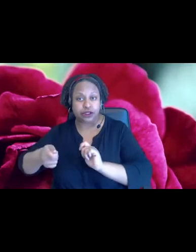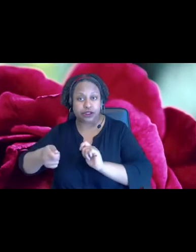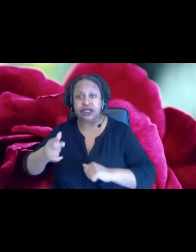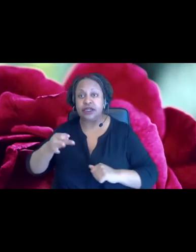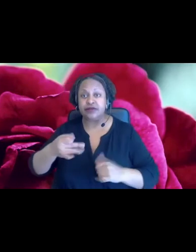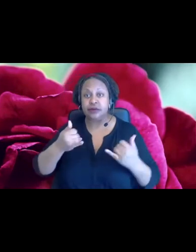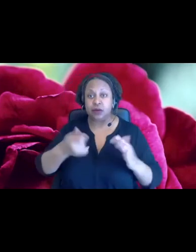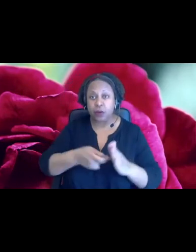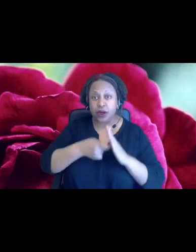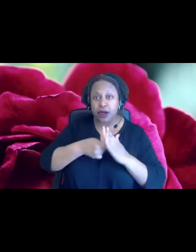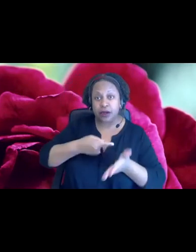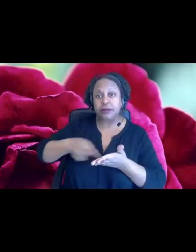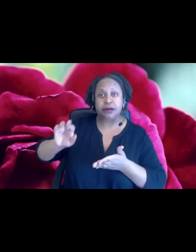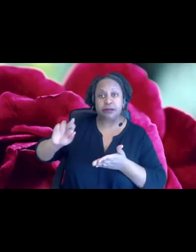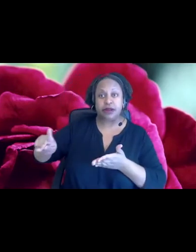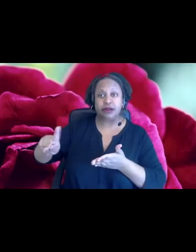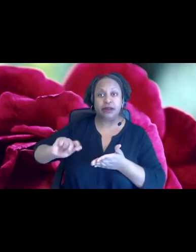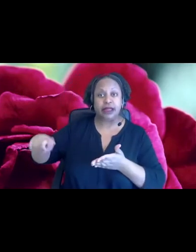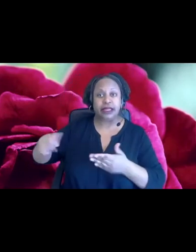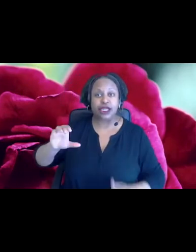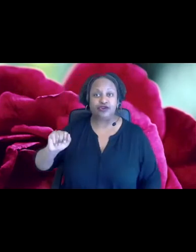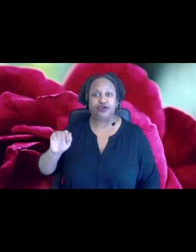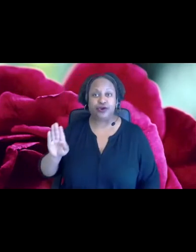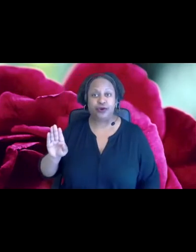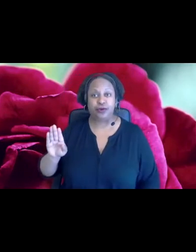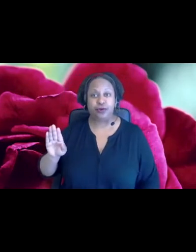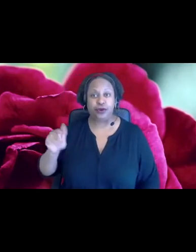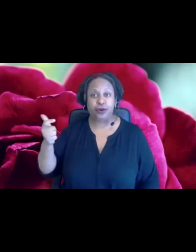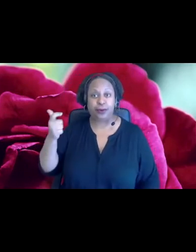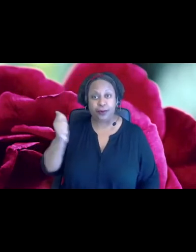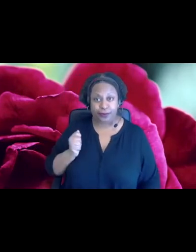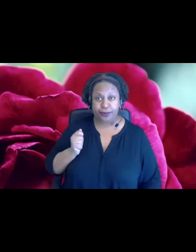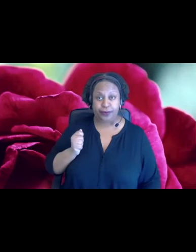repay any amounts, then